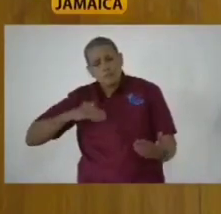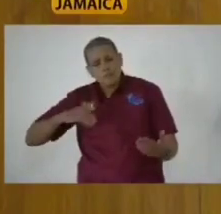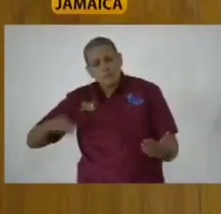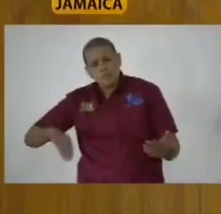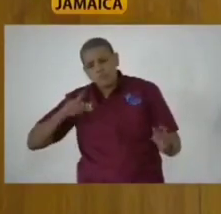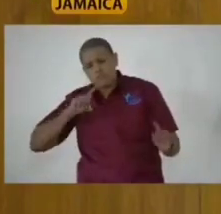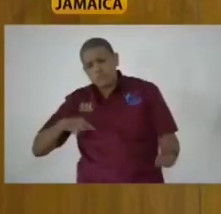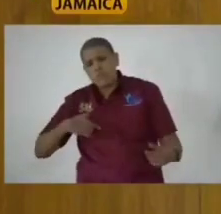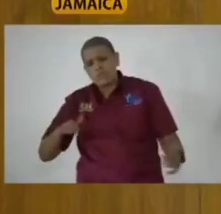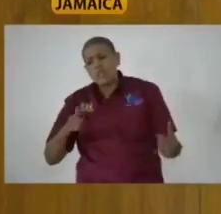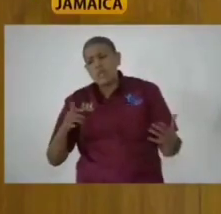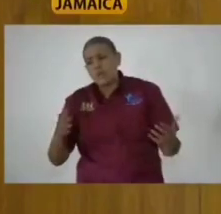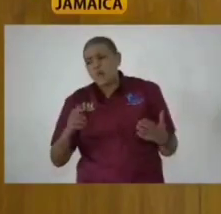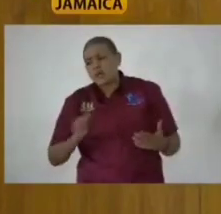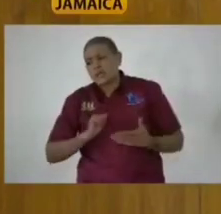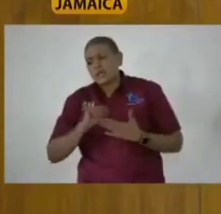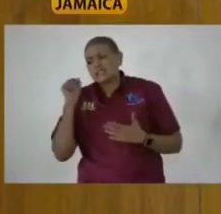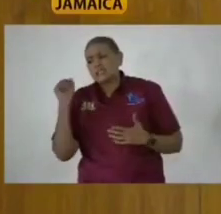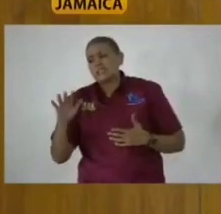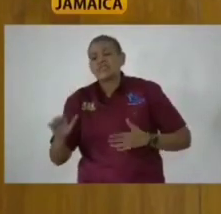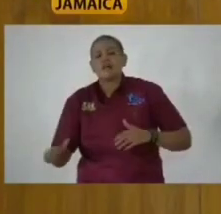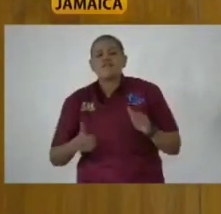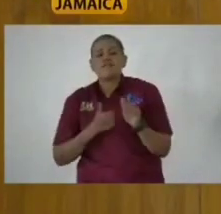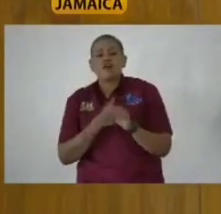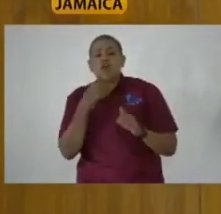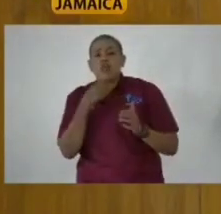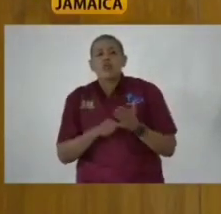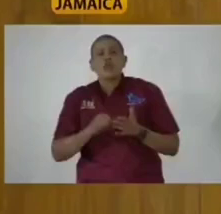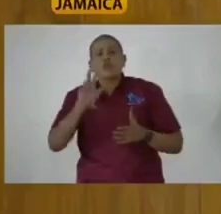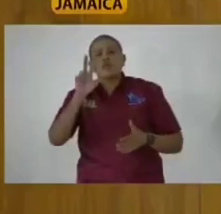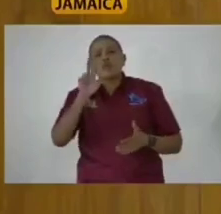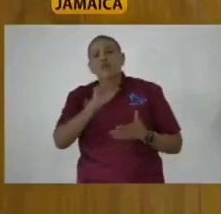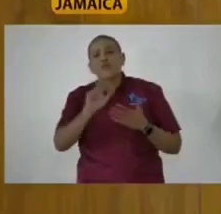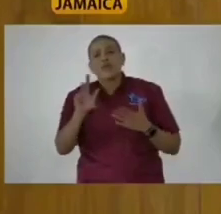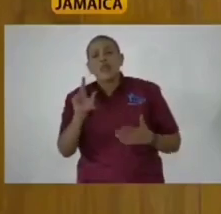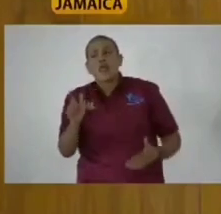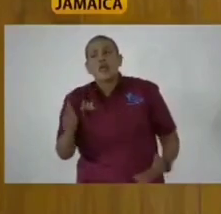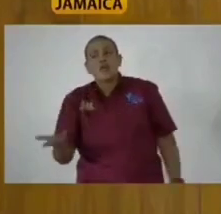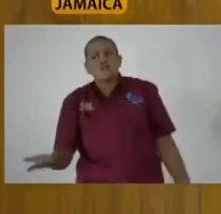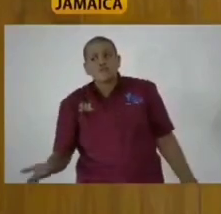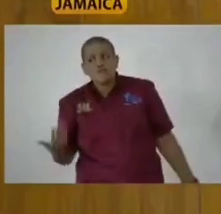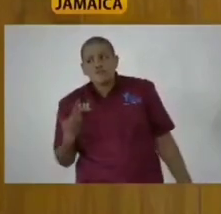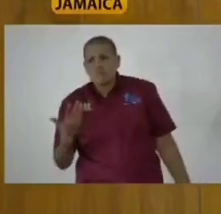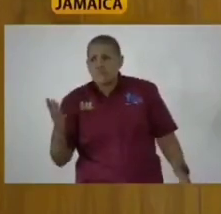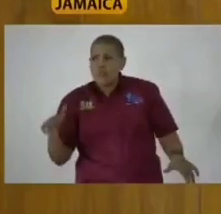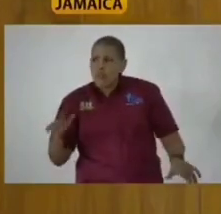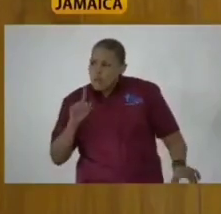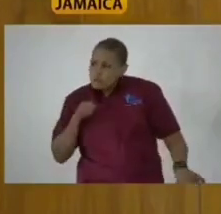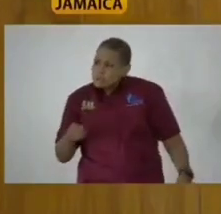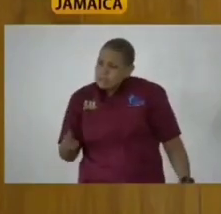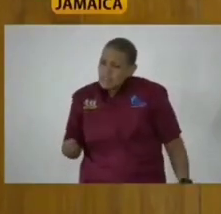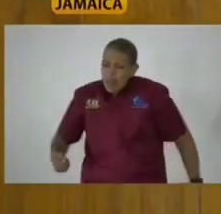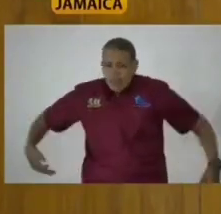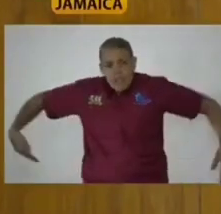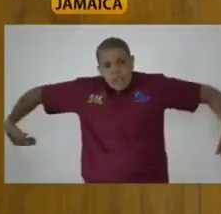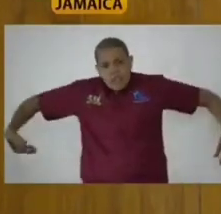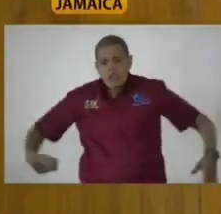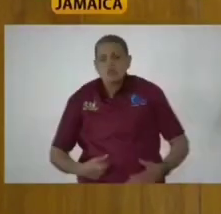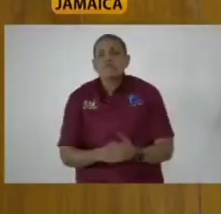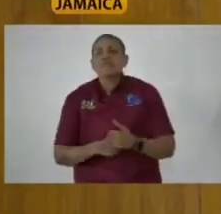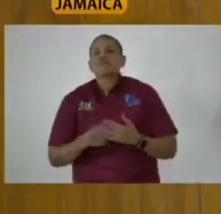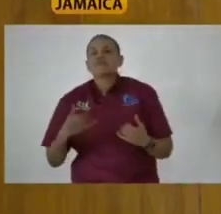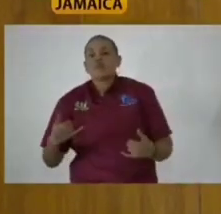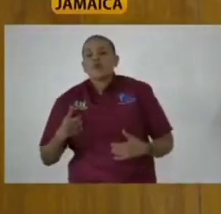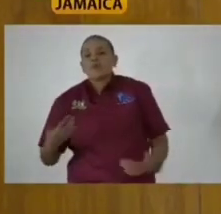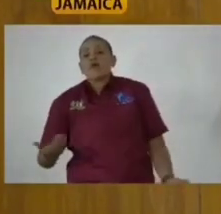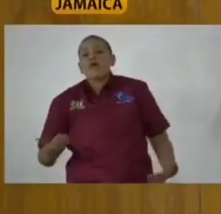do. I sent a follow-up letter 3 or so weeks later because I hadn't had a response. Now, I'm hearing